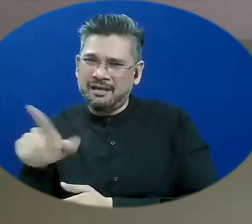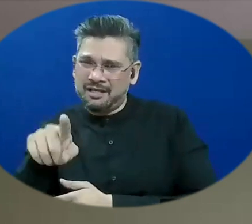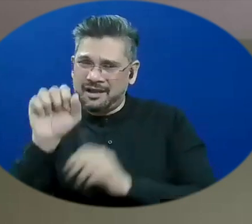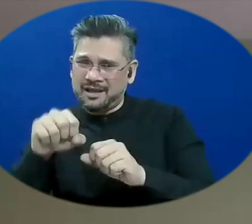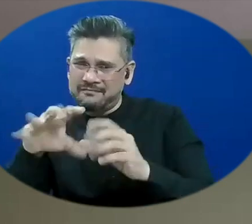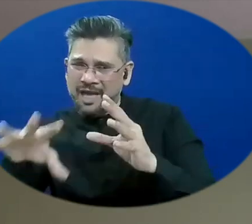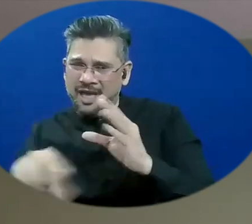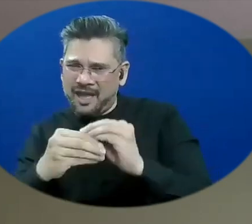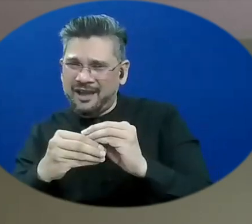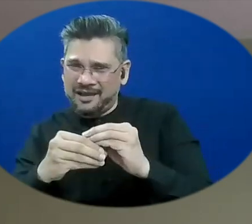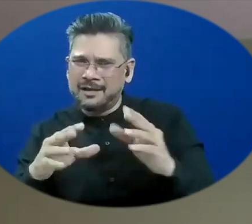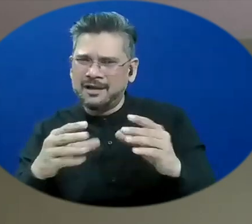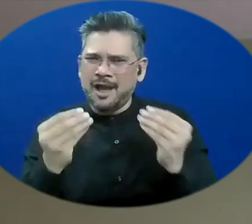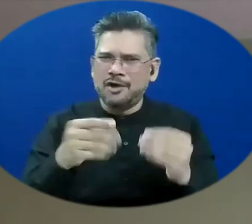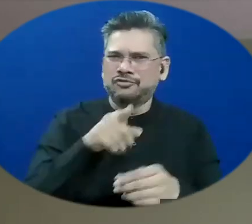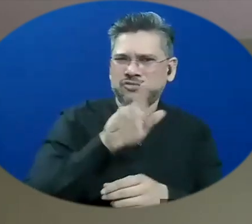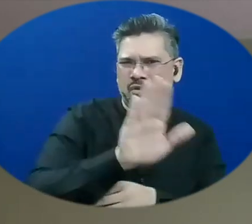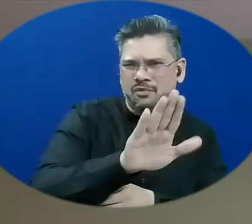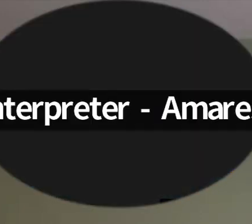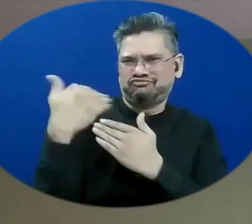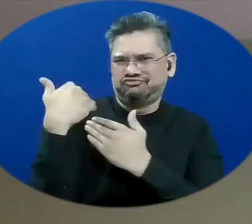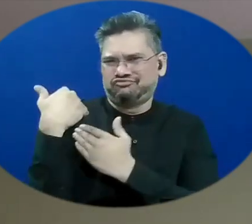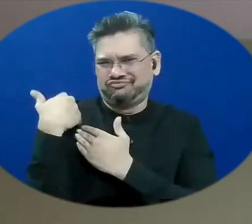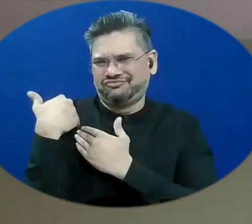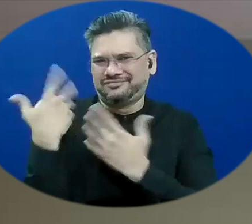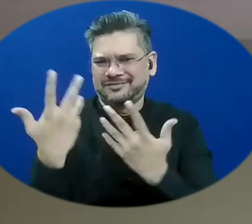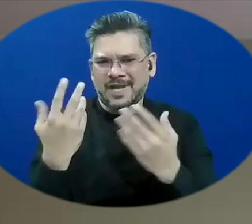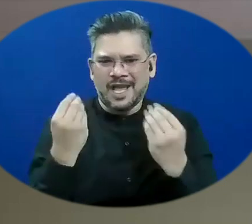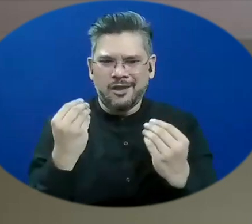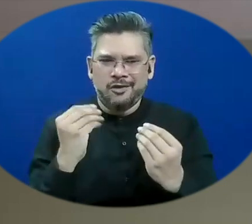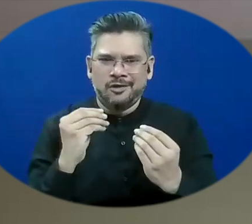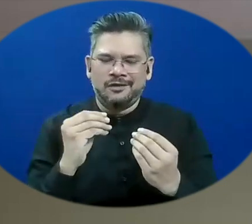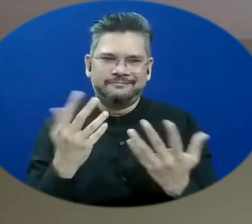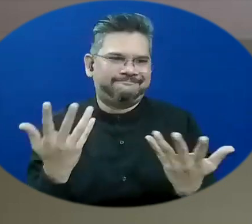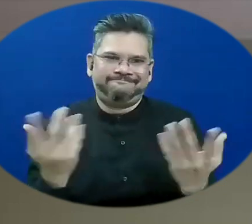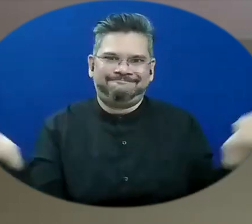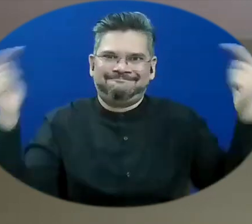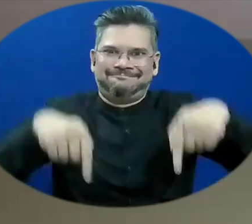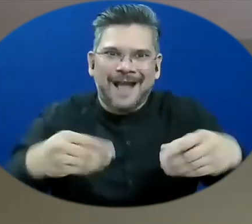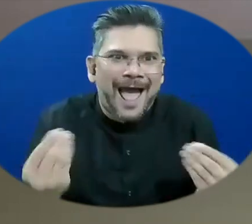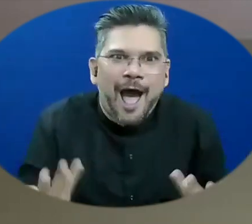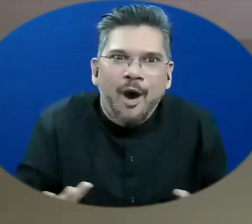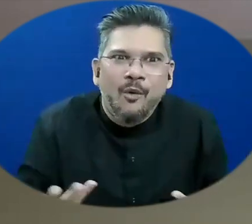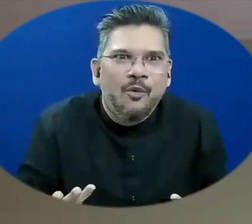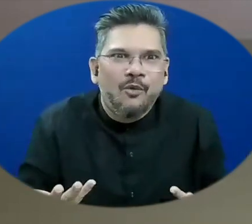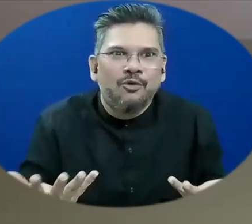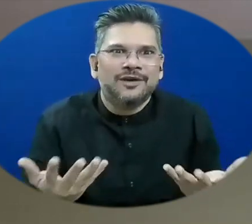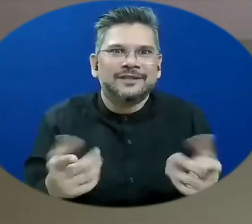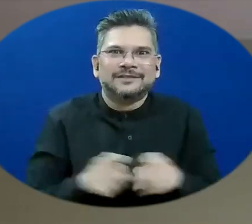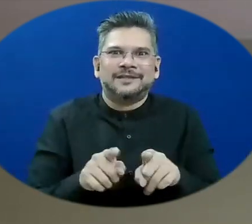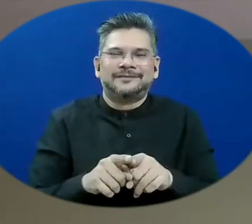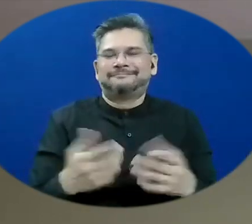this role has brought you to this unexpected place beyond the surprises as well of just simply